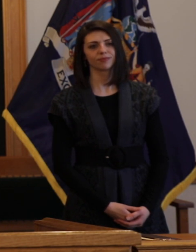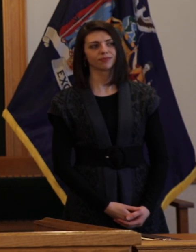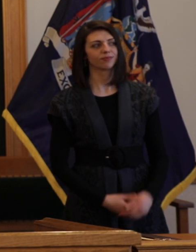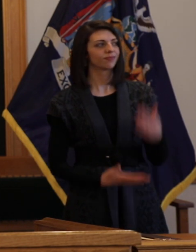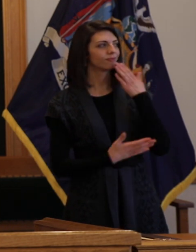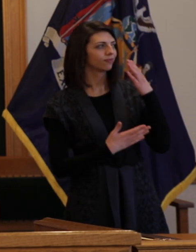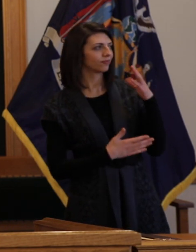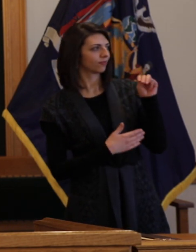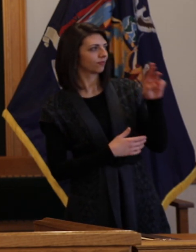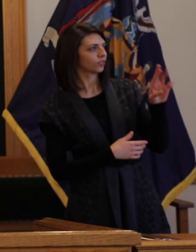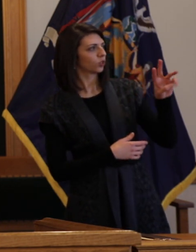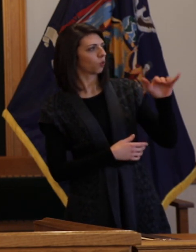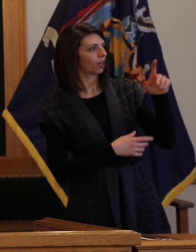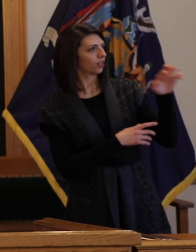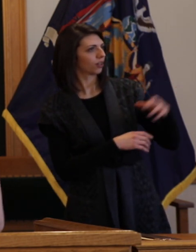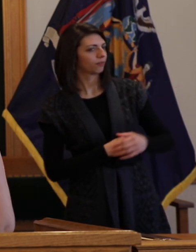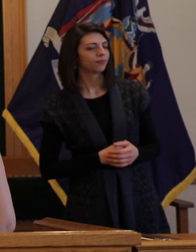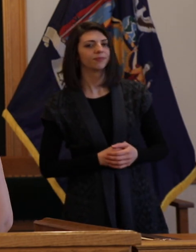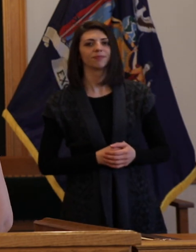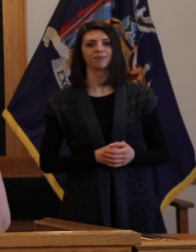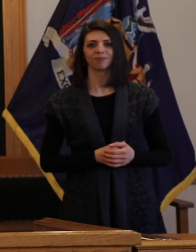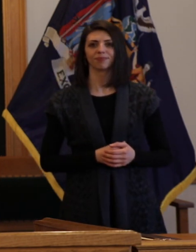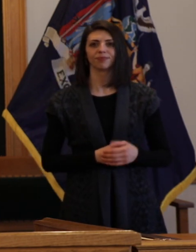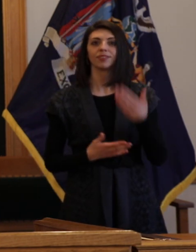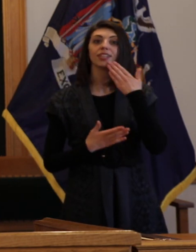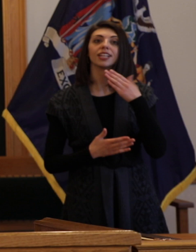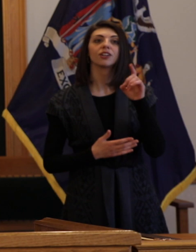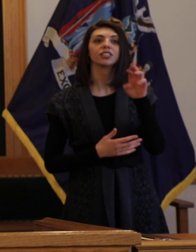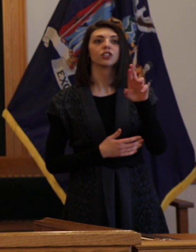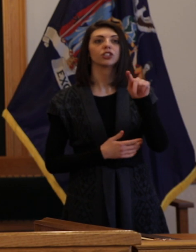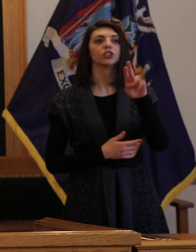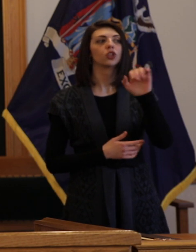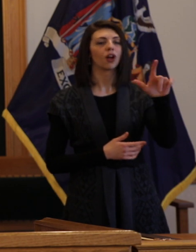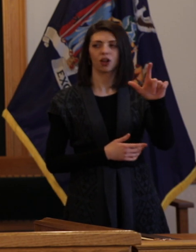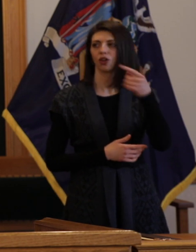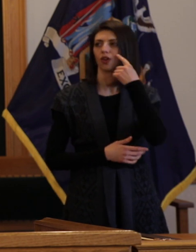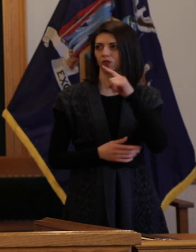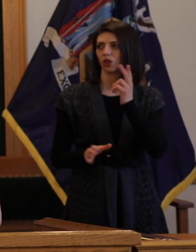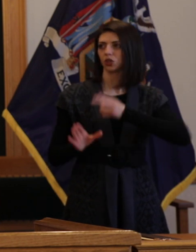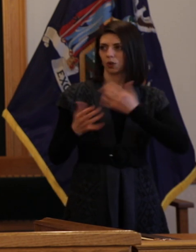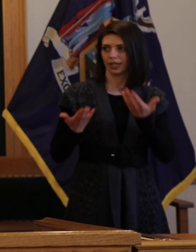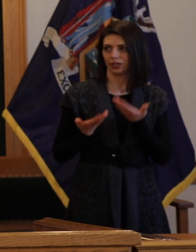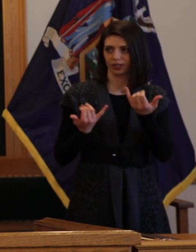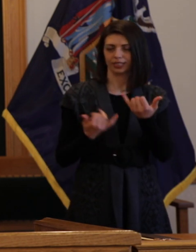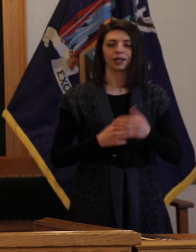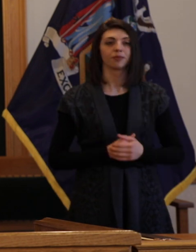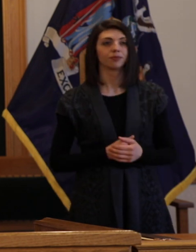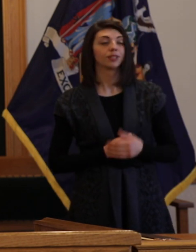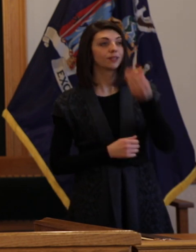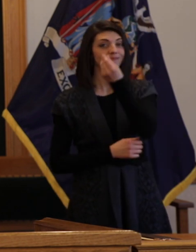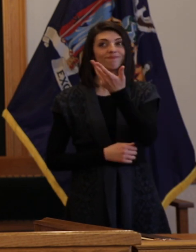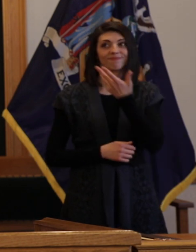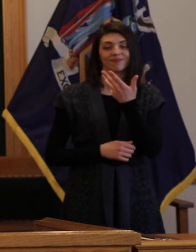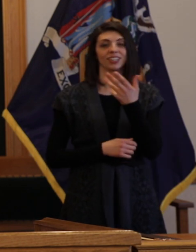Thank you, Mr. Weatherup, and thank you to Dr. Tull for joining us again today. Again, the news that Oswego County has its